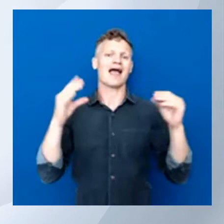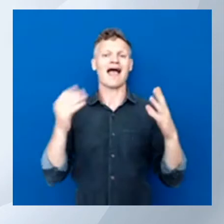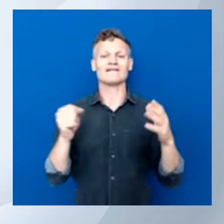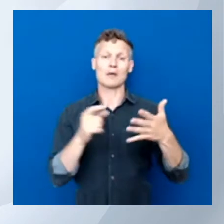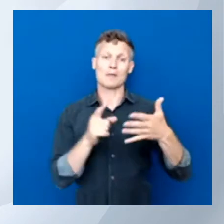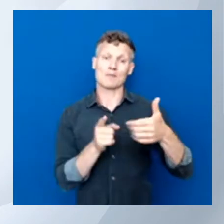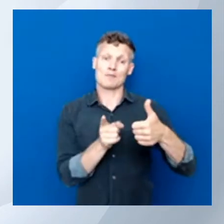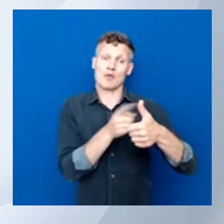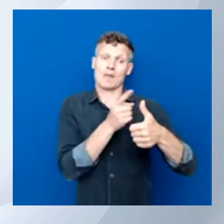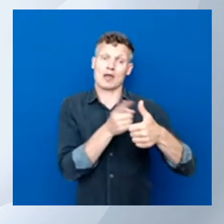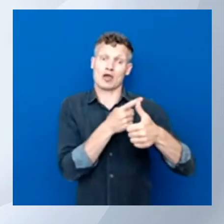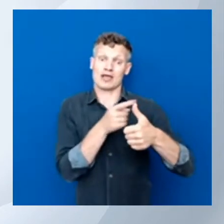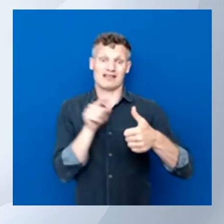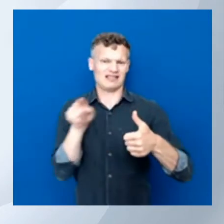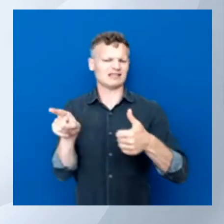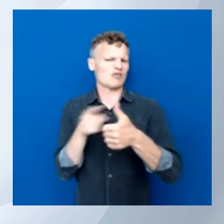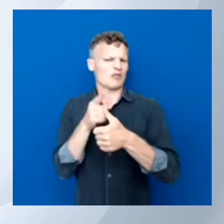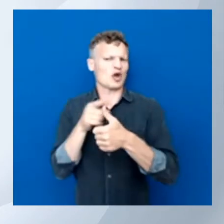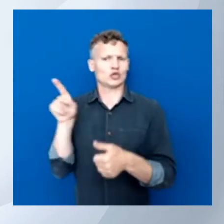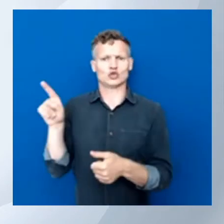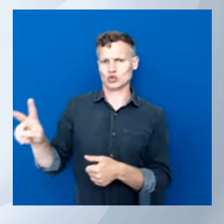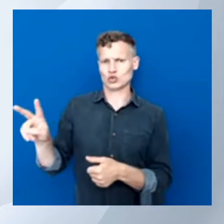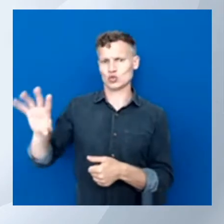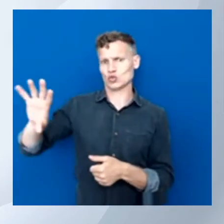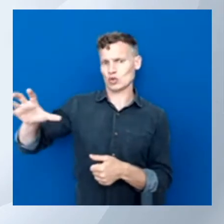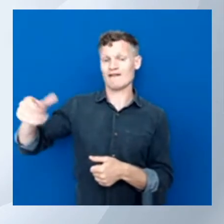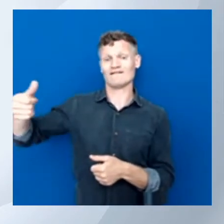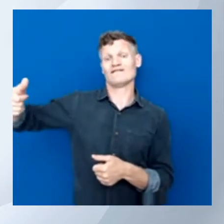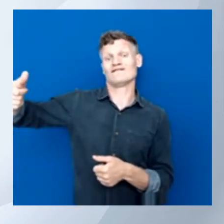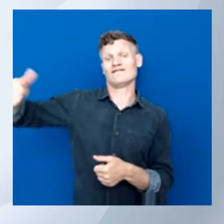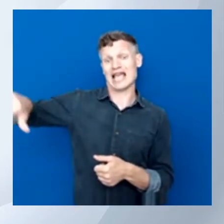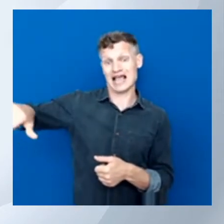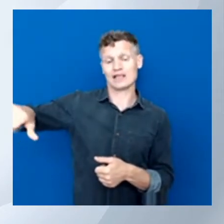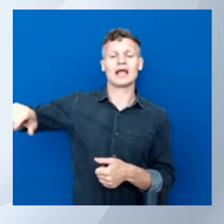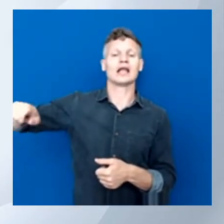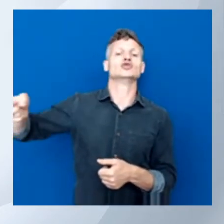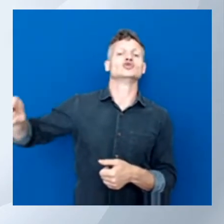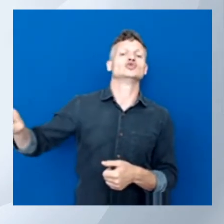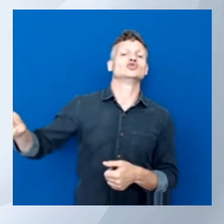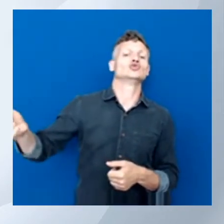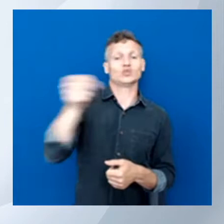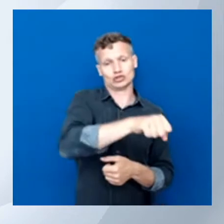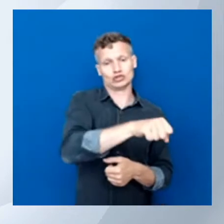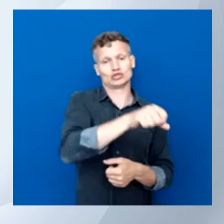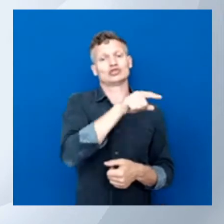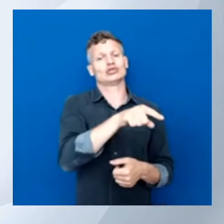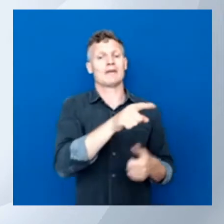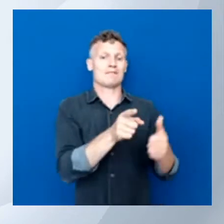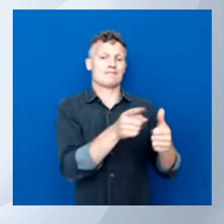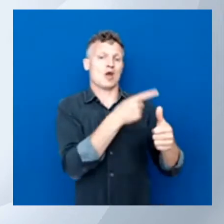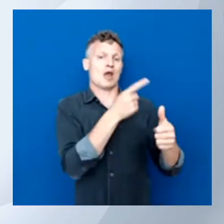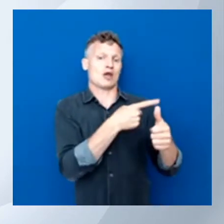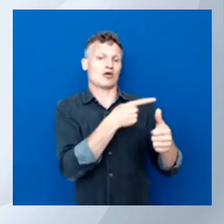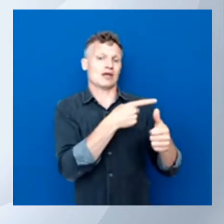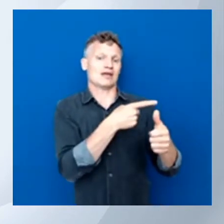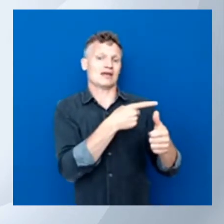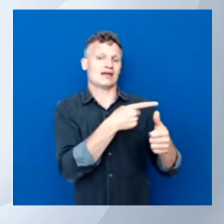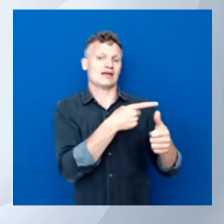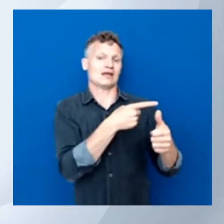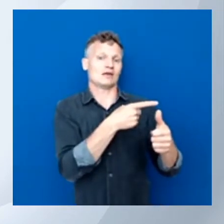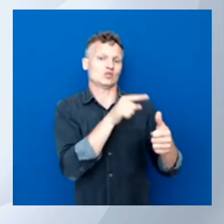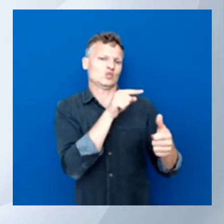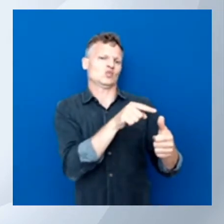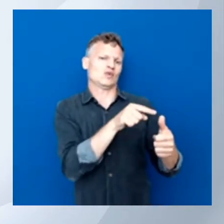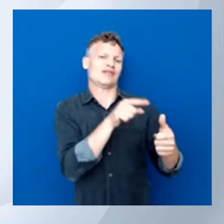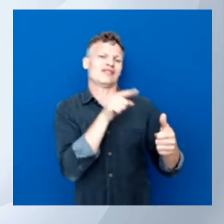primary would then fail. So we'd switch the primary database to be the secondary, which was therefore living in region 1. The same would apply to